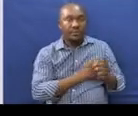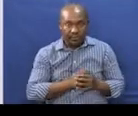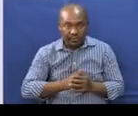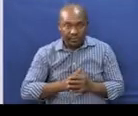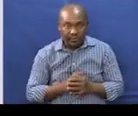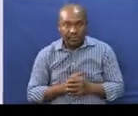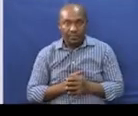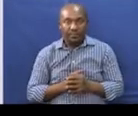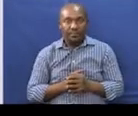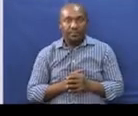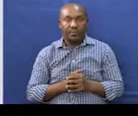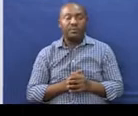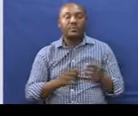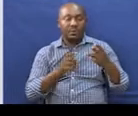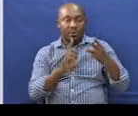Number 3,